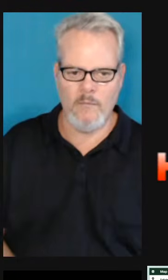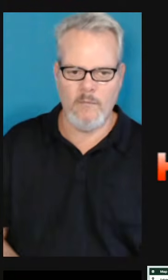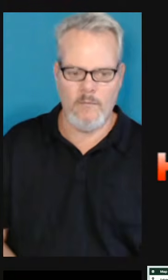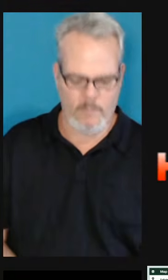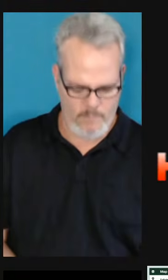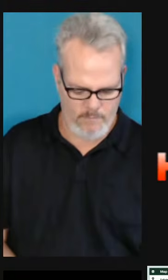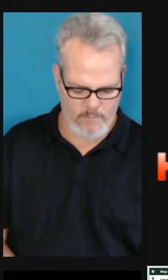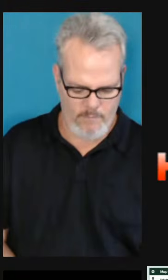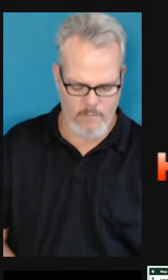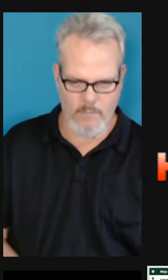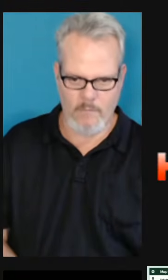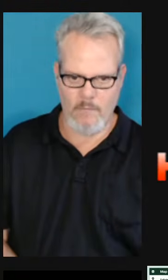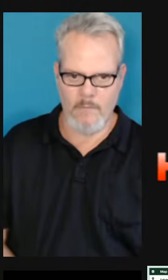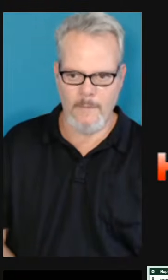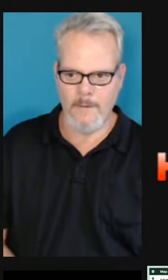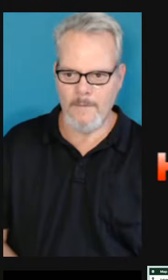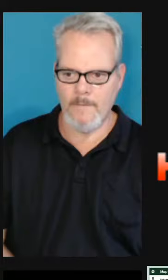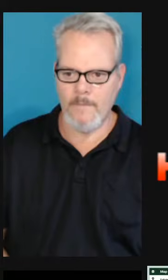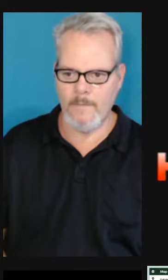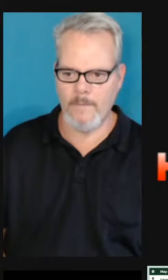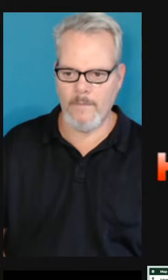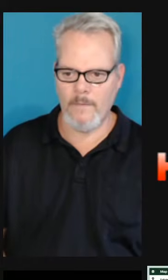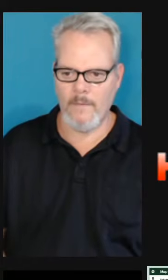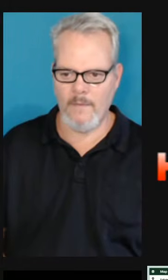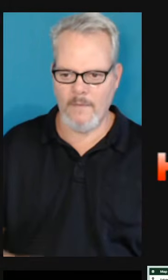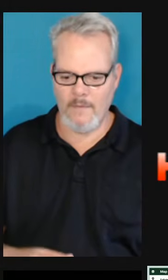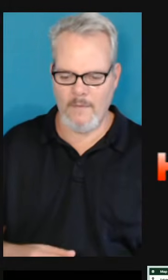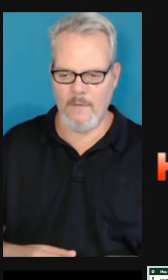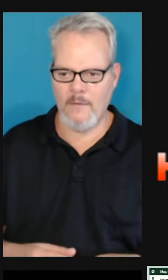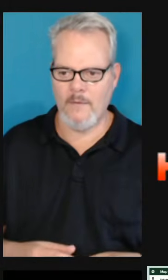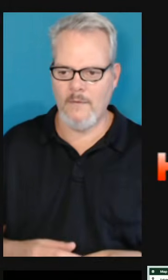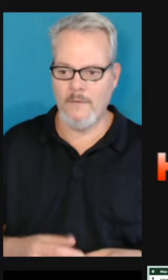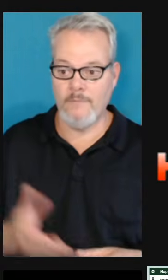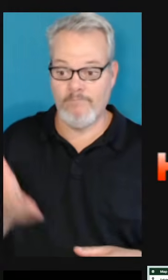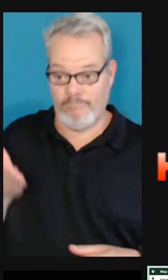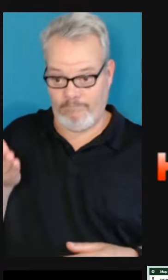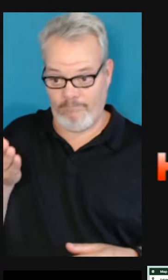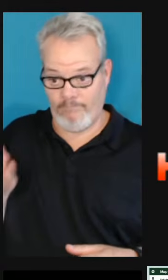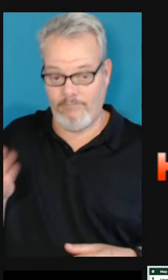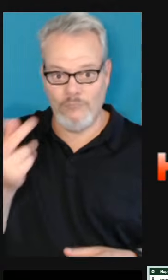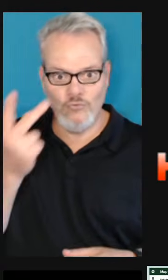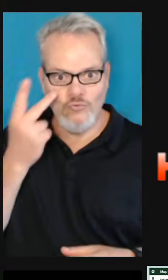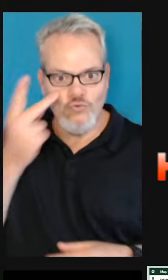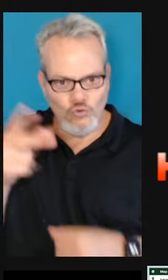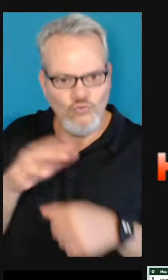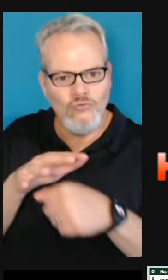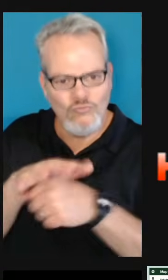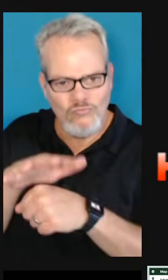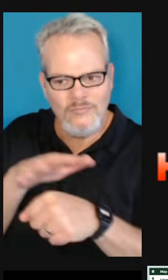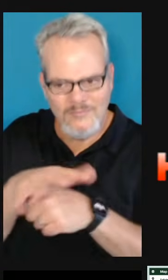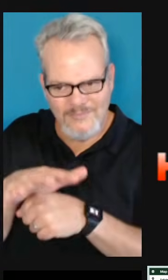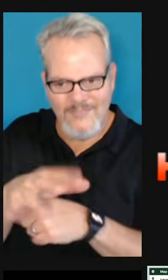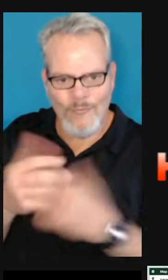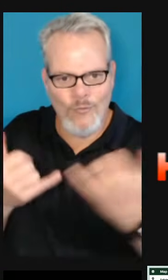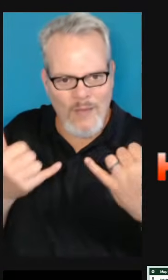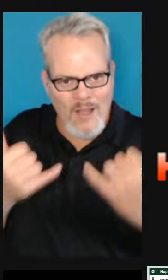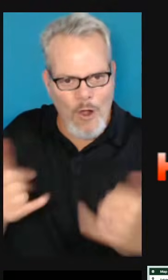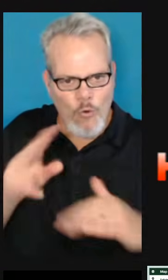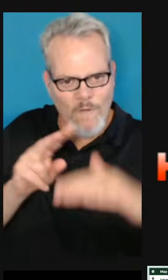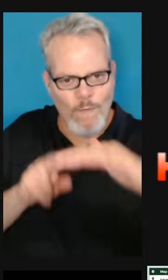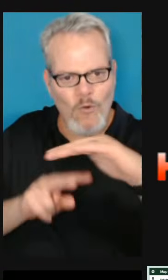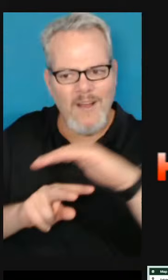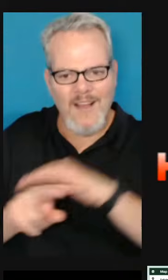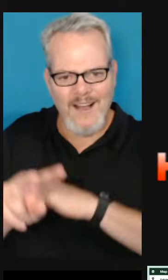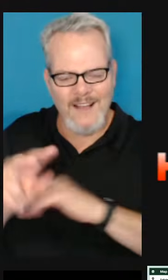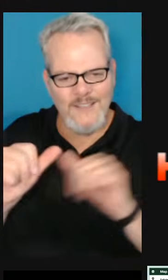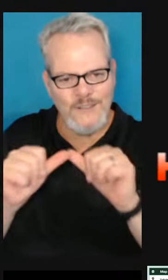I'm just going to keep that little window here popped up, but there we can see enough, I guess. The current forecast for the